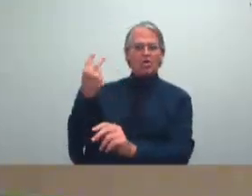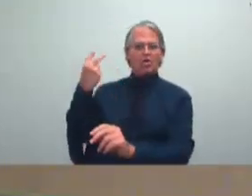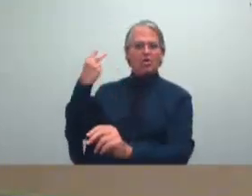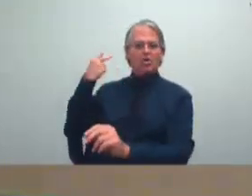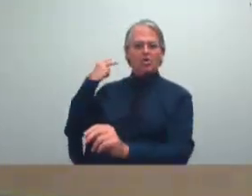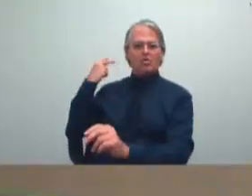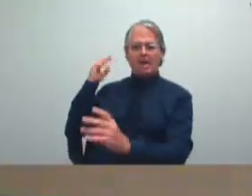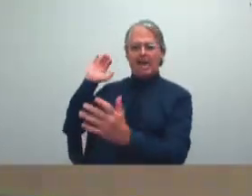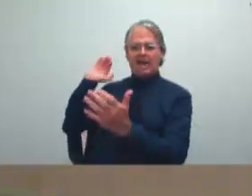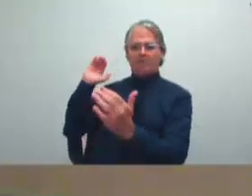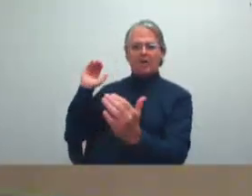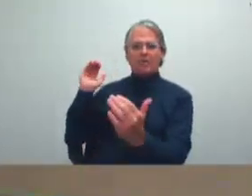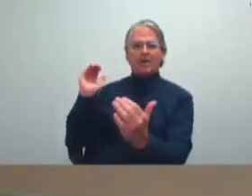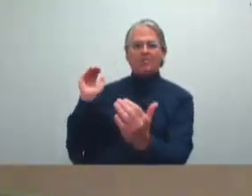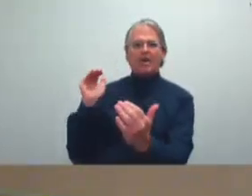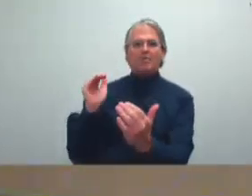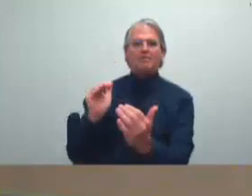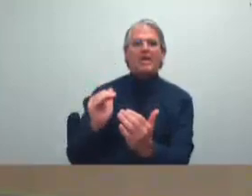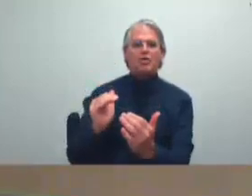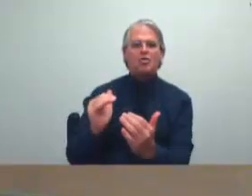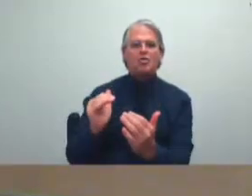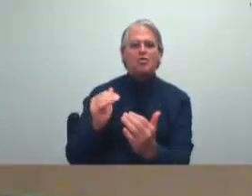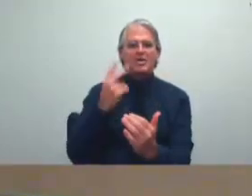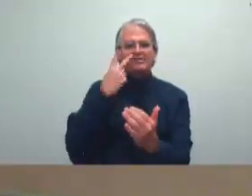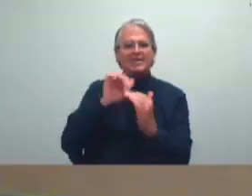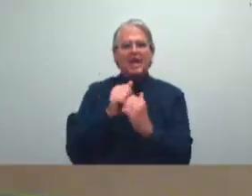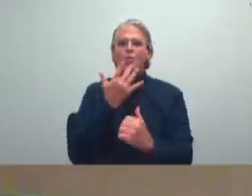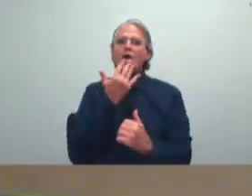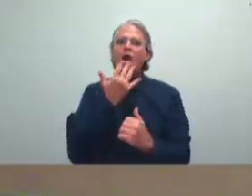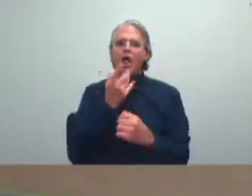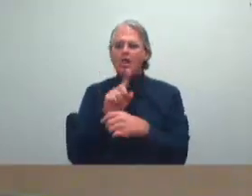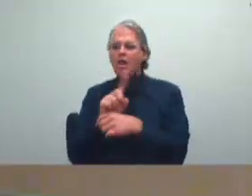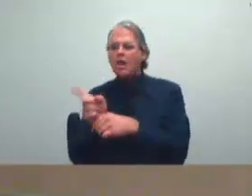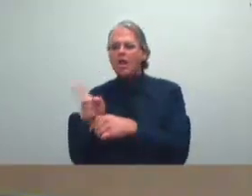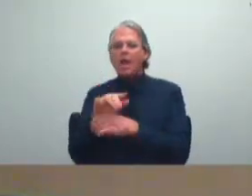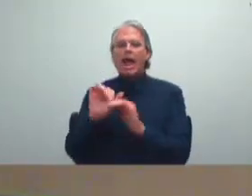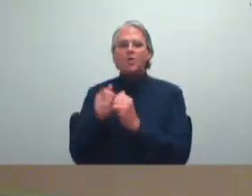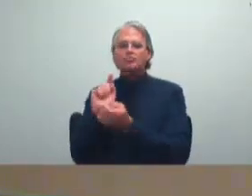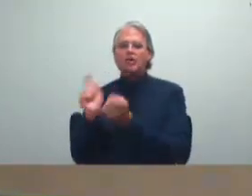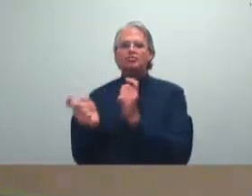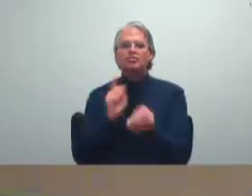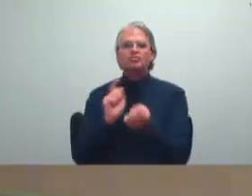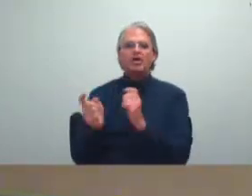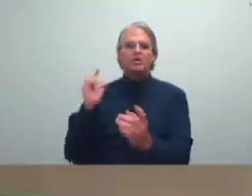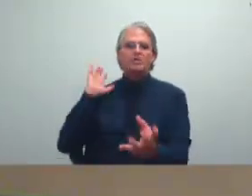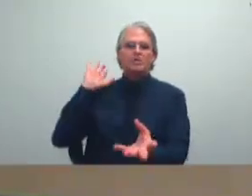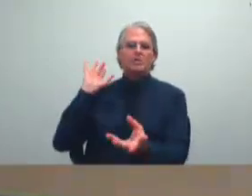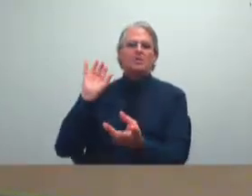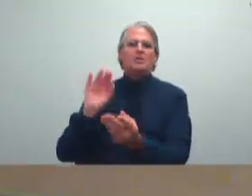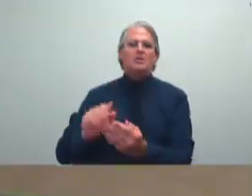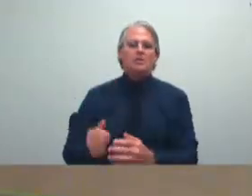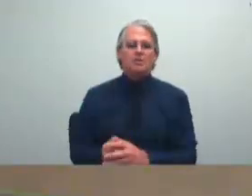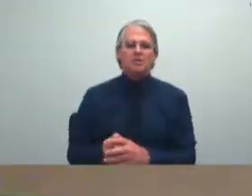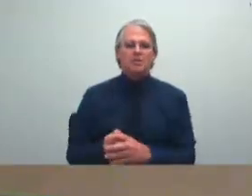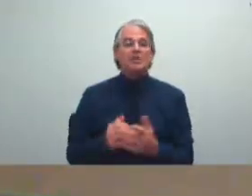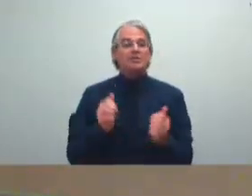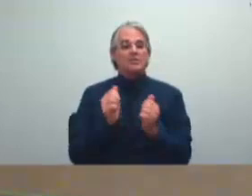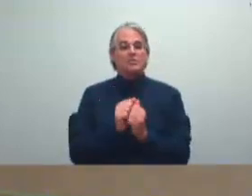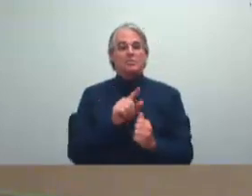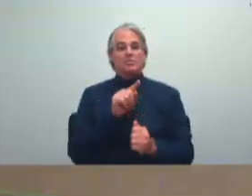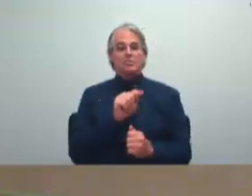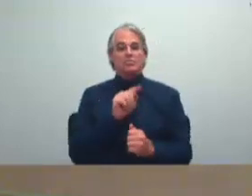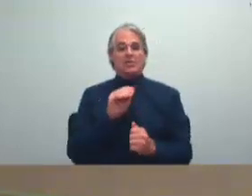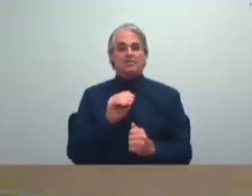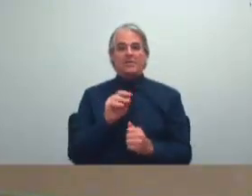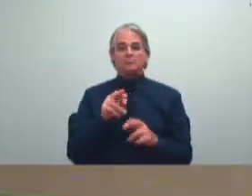have progressed through the different colors. I mean, that's something, again, that with the support of the Truckee Meadows Regional Planning Agency and that